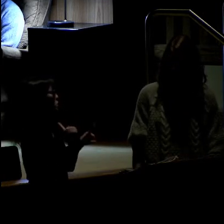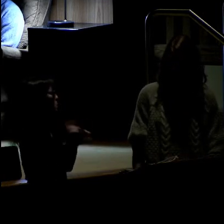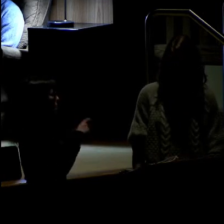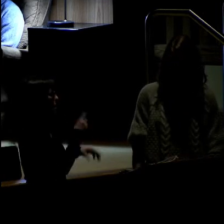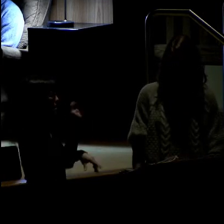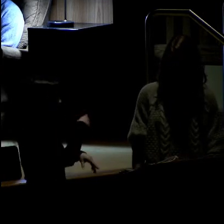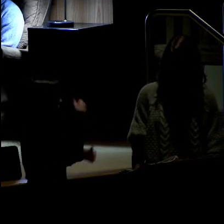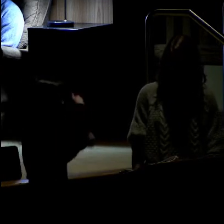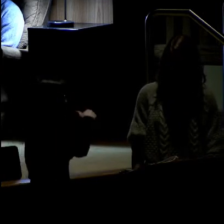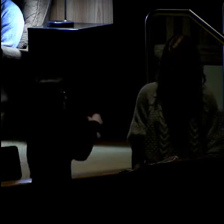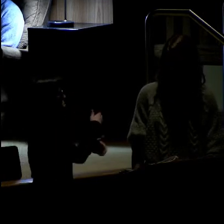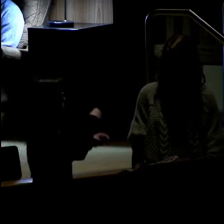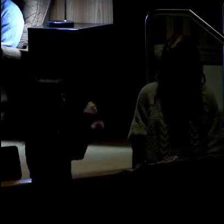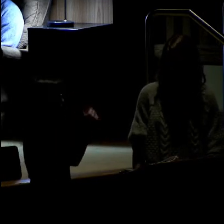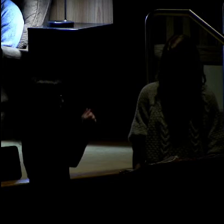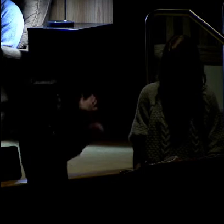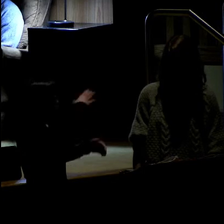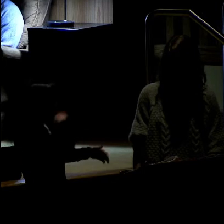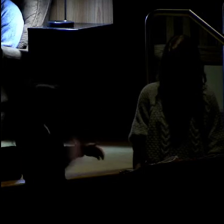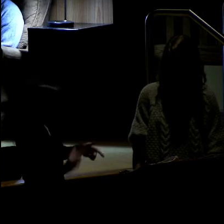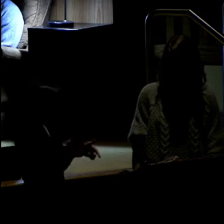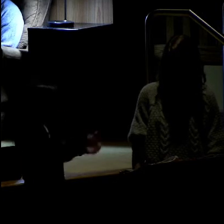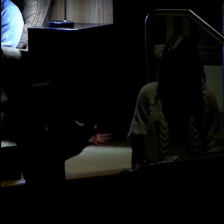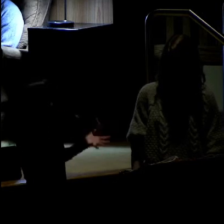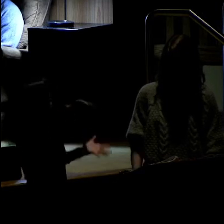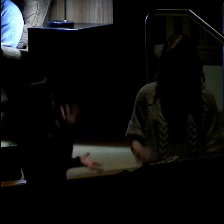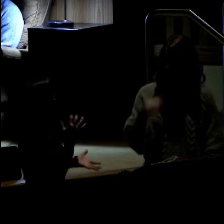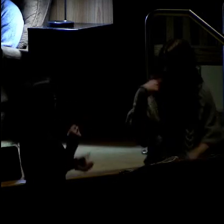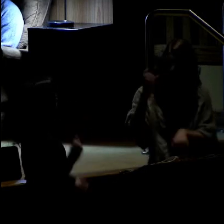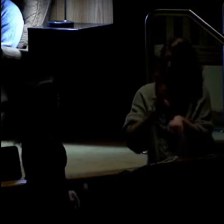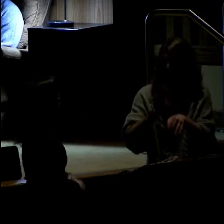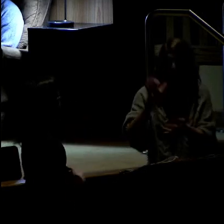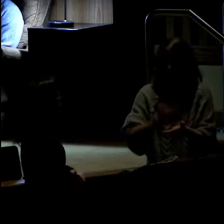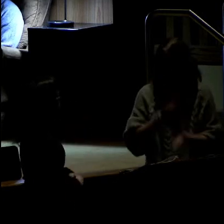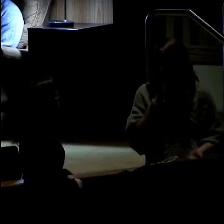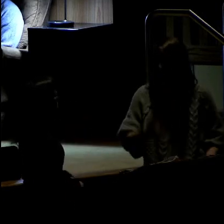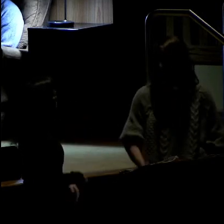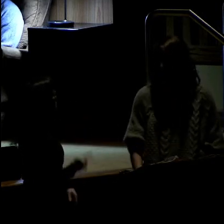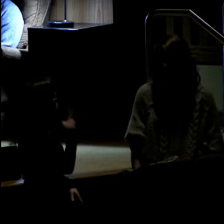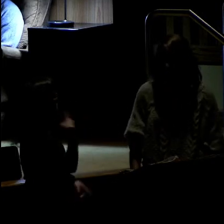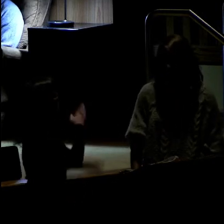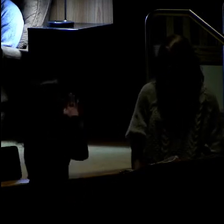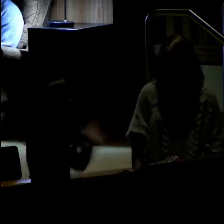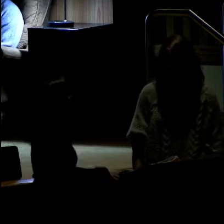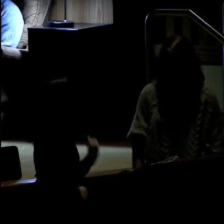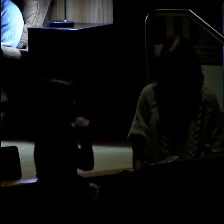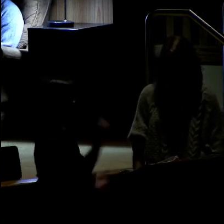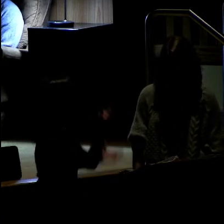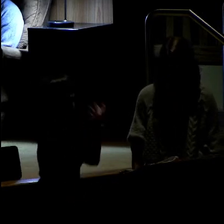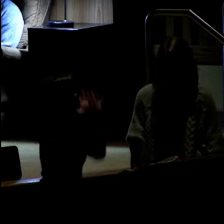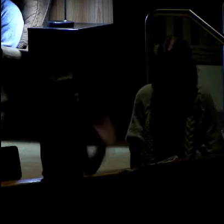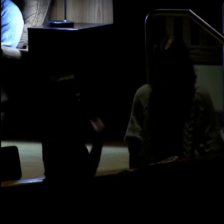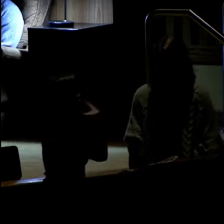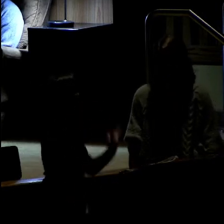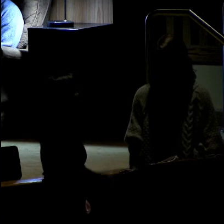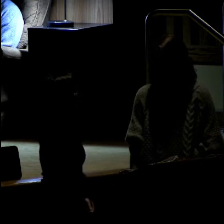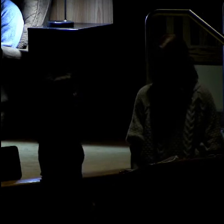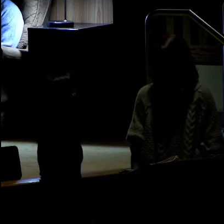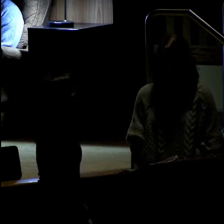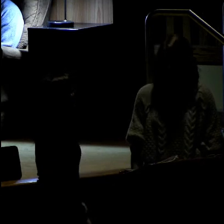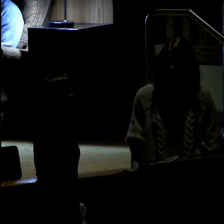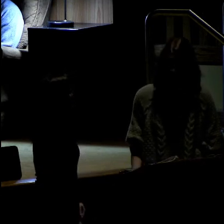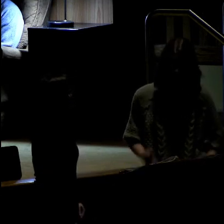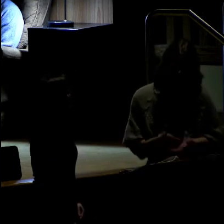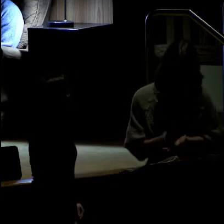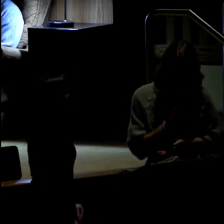not poor. We are rich. Tell that to the whole church, Mom. Sammy, you be quiet. We are not beggars, no matter what anybody says. Sorry, Mom.